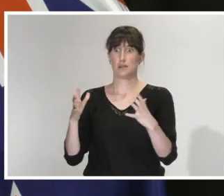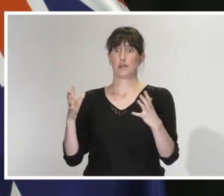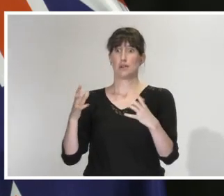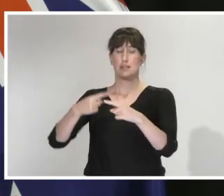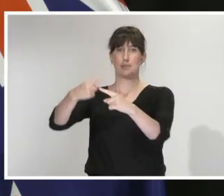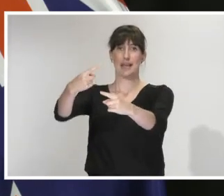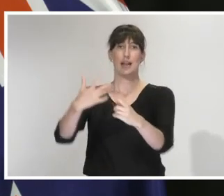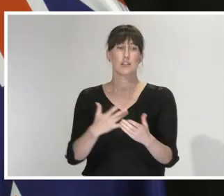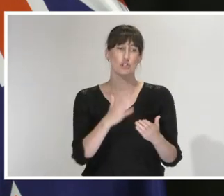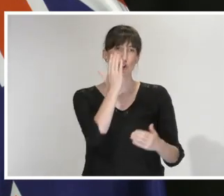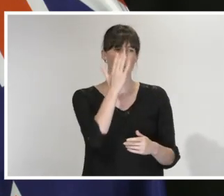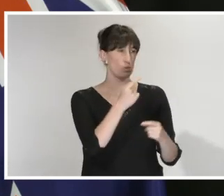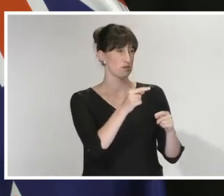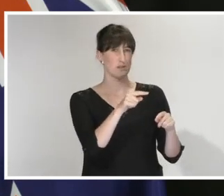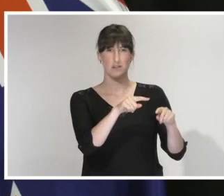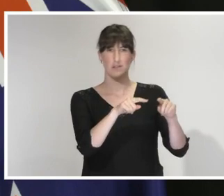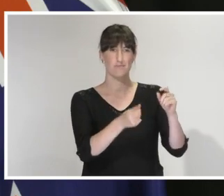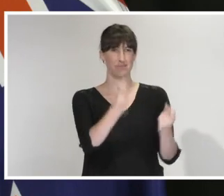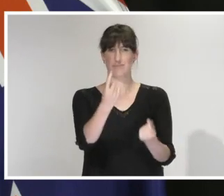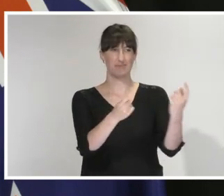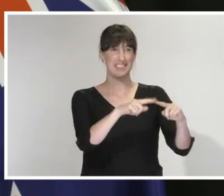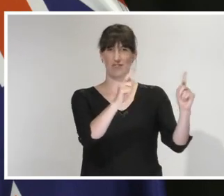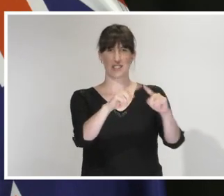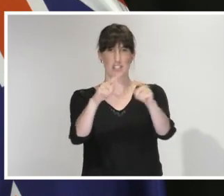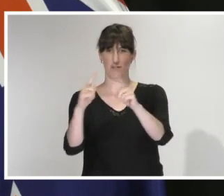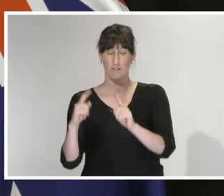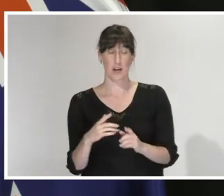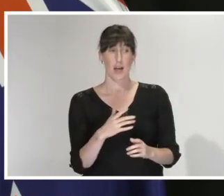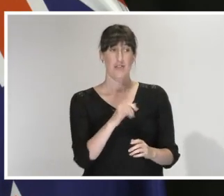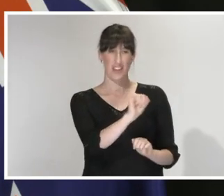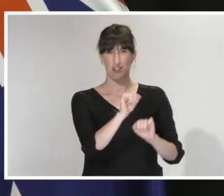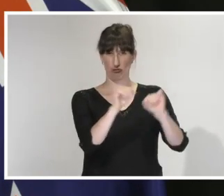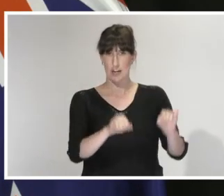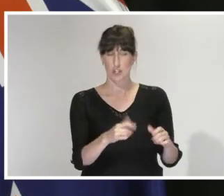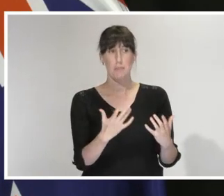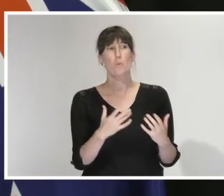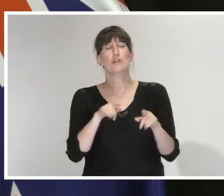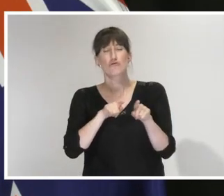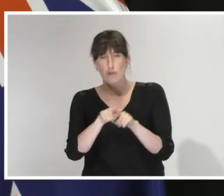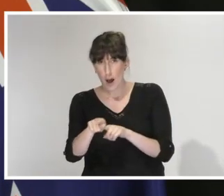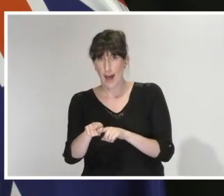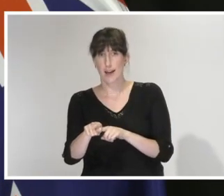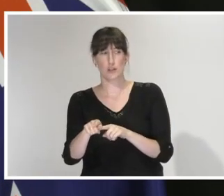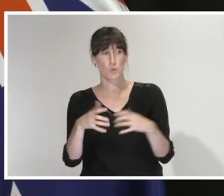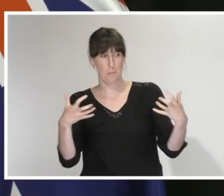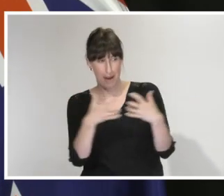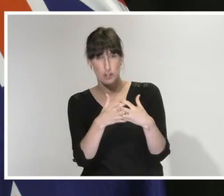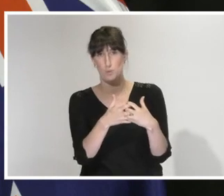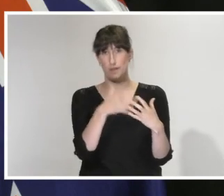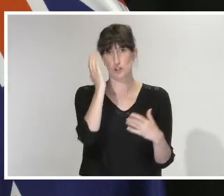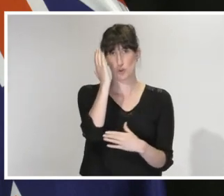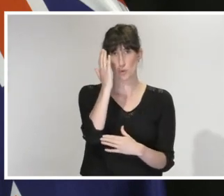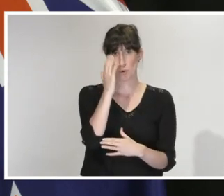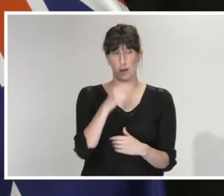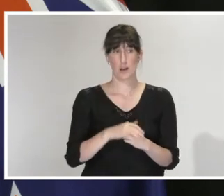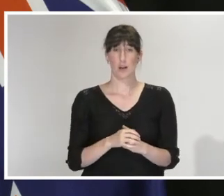their programs differently. But we work very hard to make sure that we're trying to line that up with what schools would otherwise be doing.